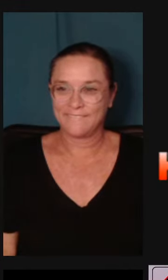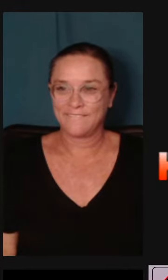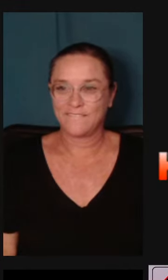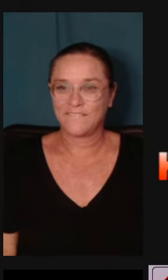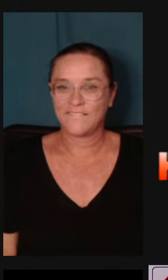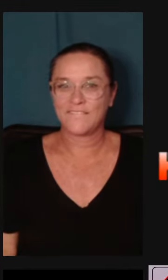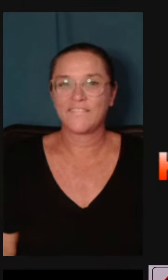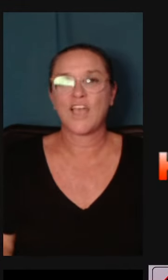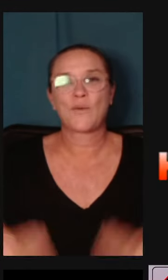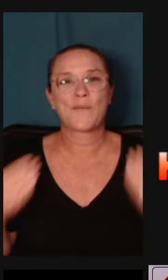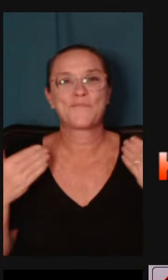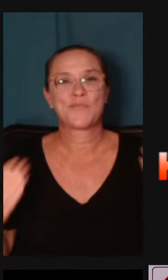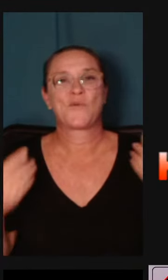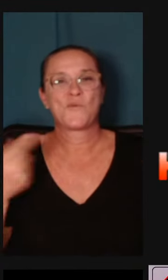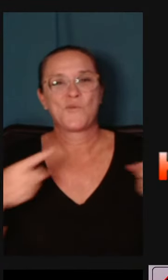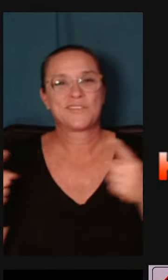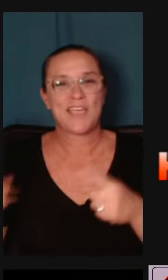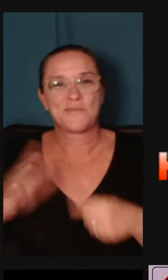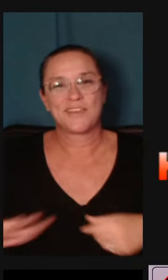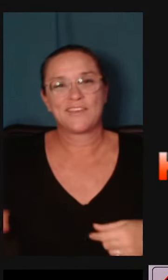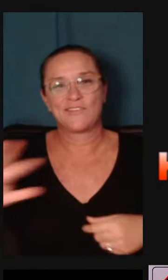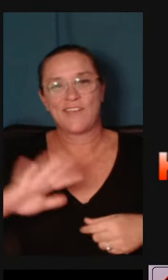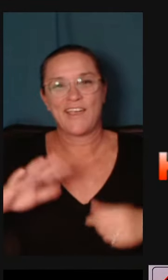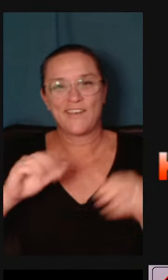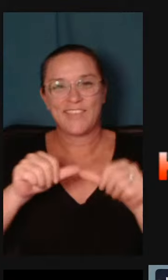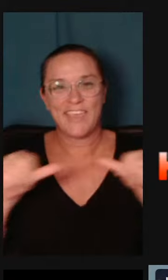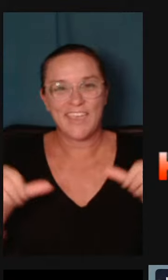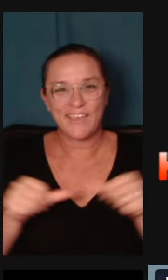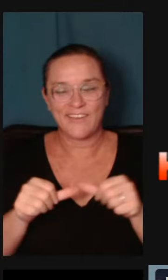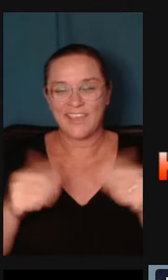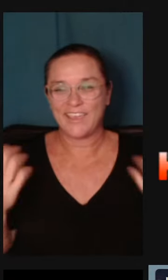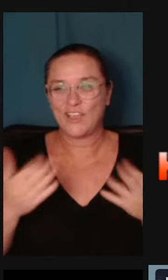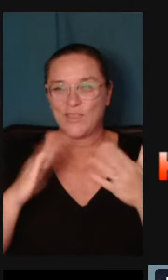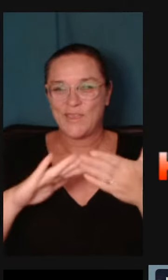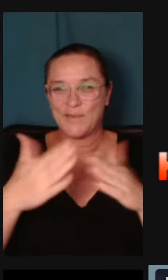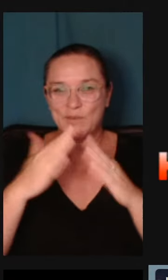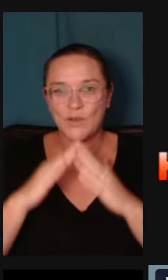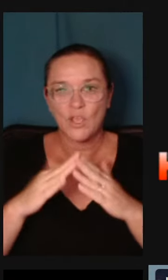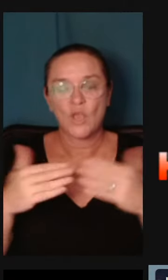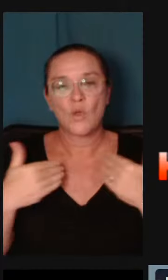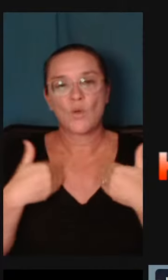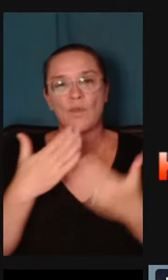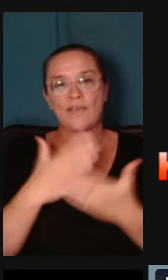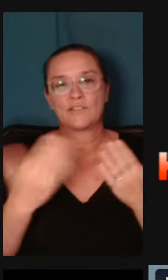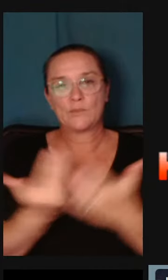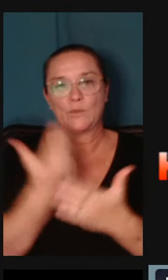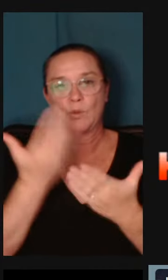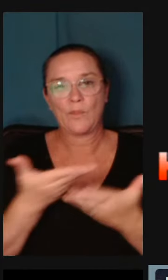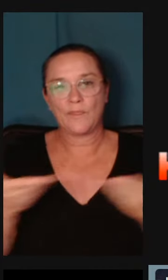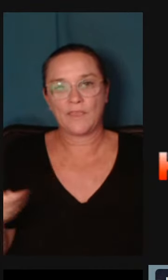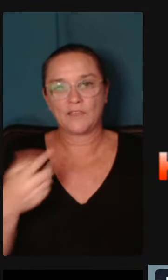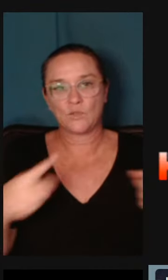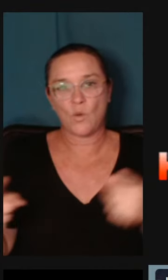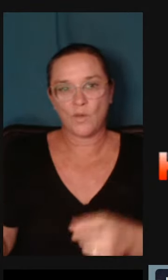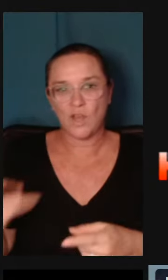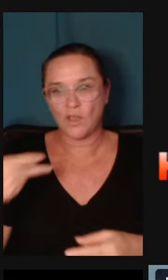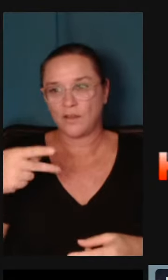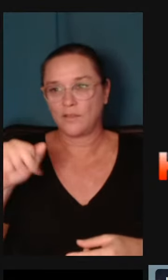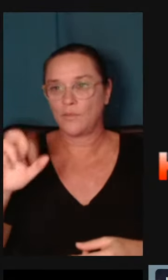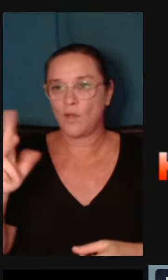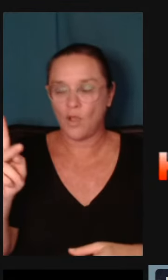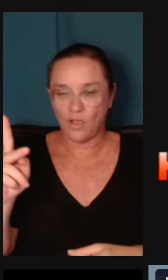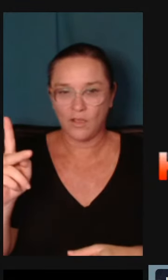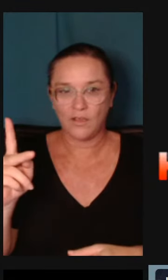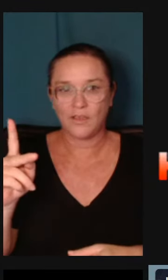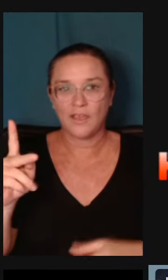Here we go. What's happening around the neighborhood, in the community? We have some new things going on at the park that